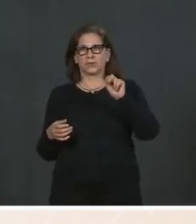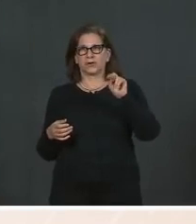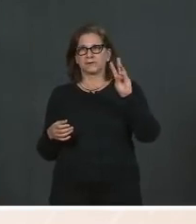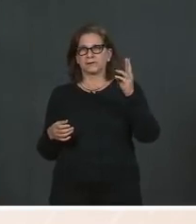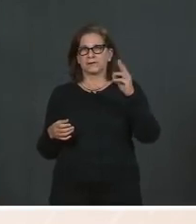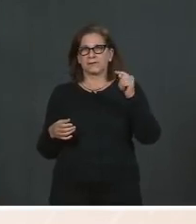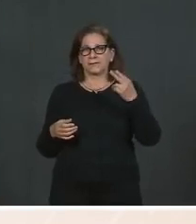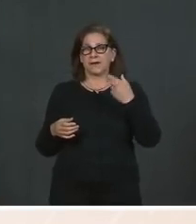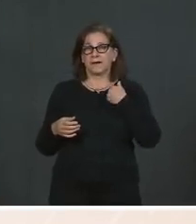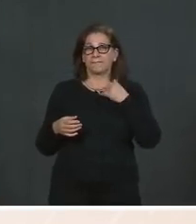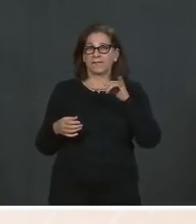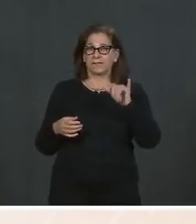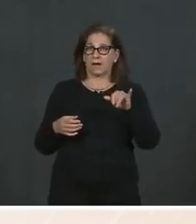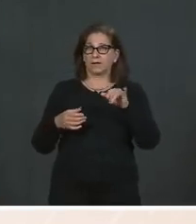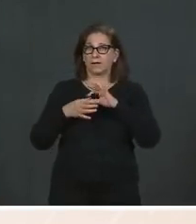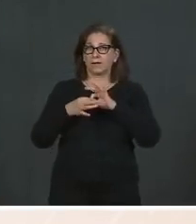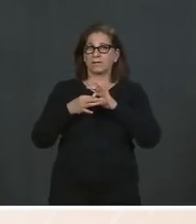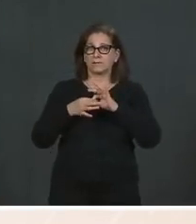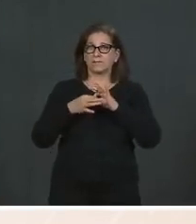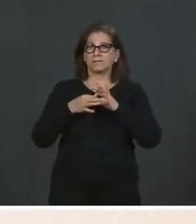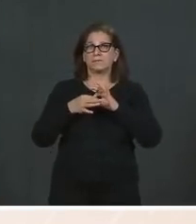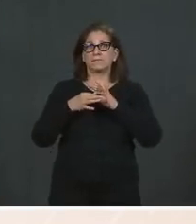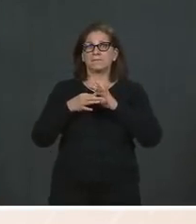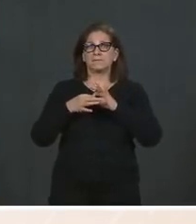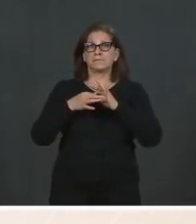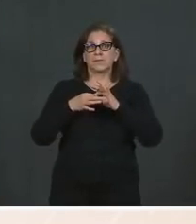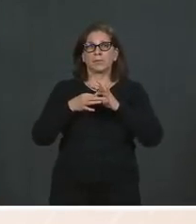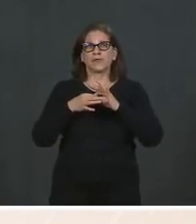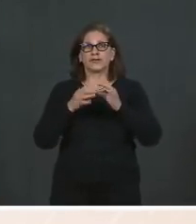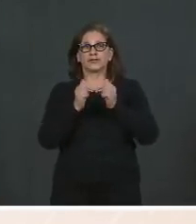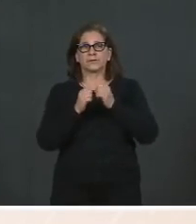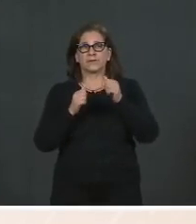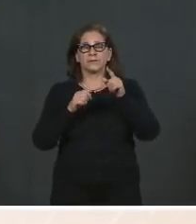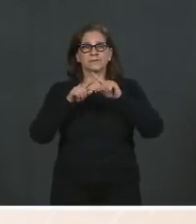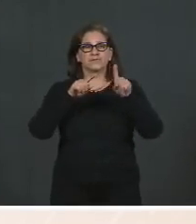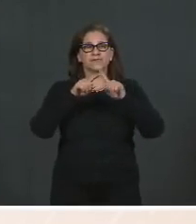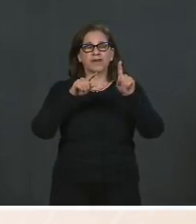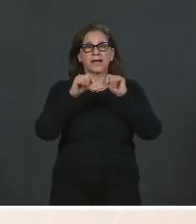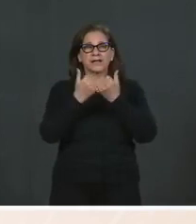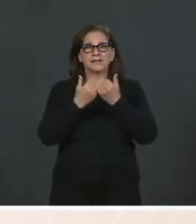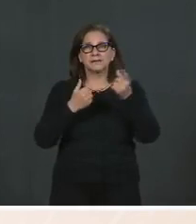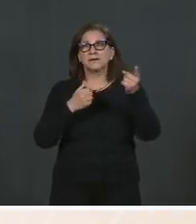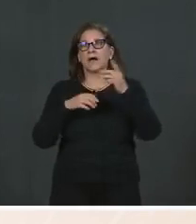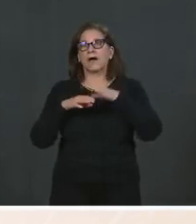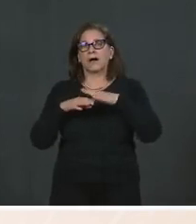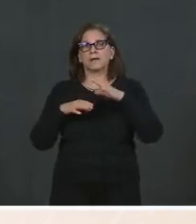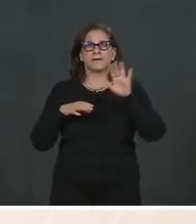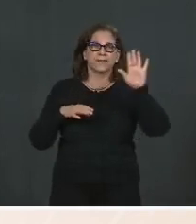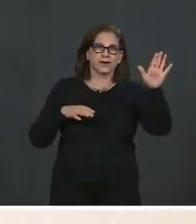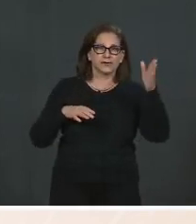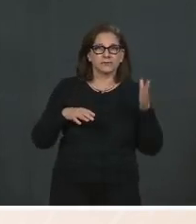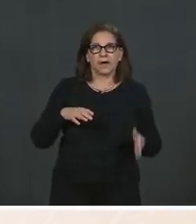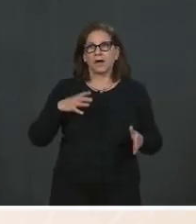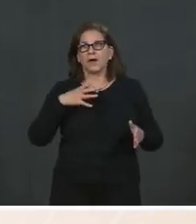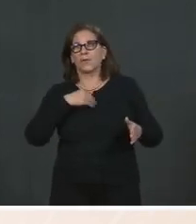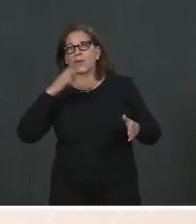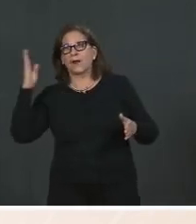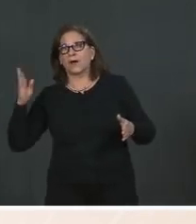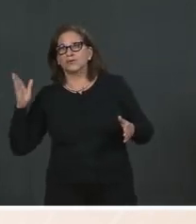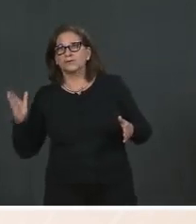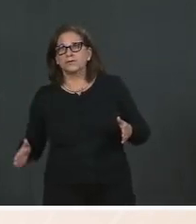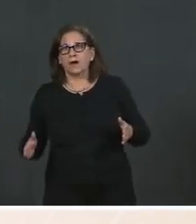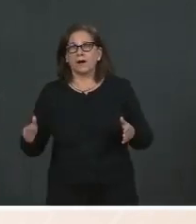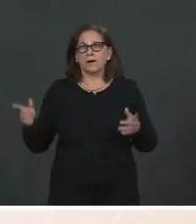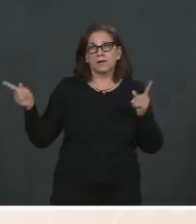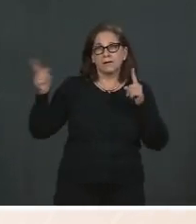and will you be responding both from the White House side and on the agency side with that inquiry? I'm sure we will be cooperating with Congress, but I also know there are